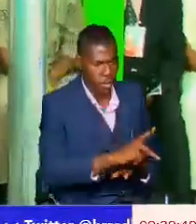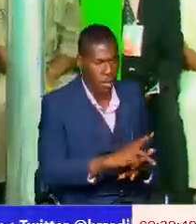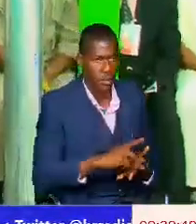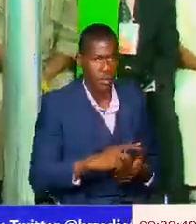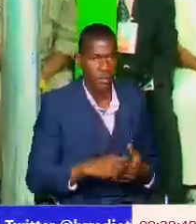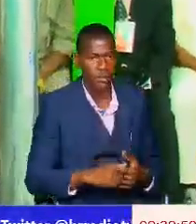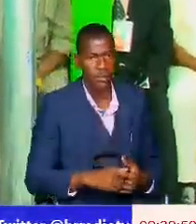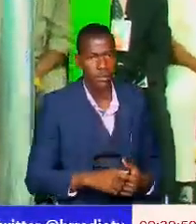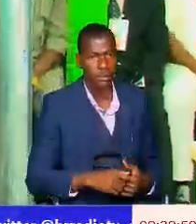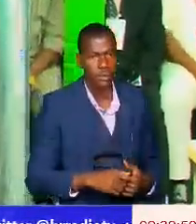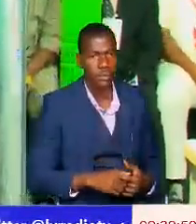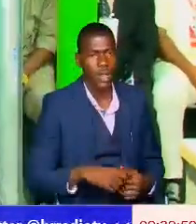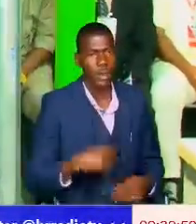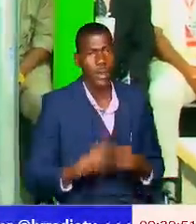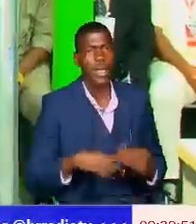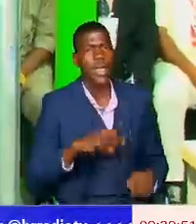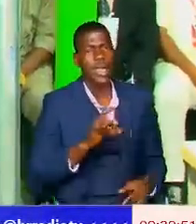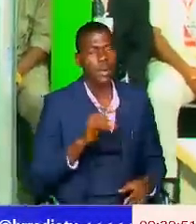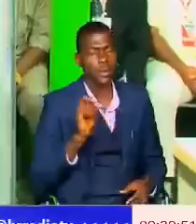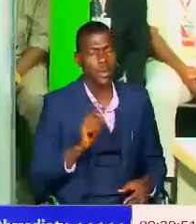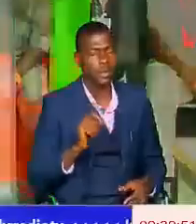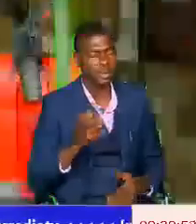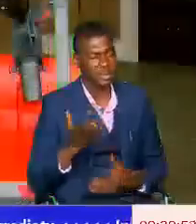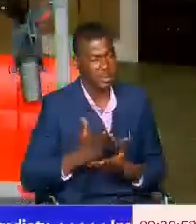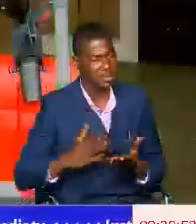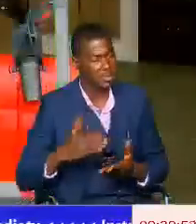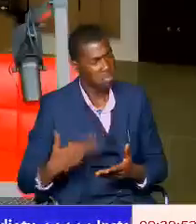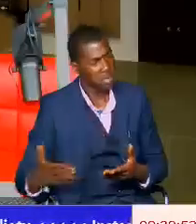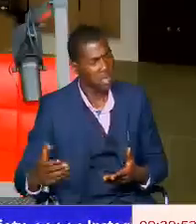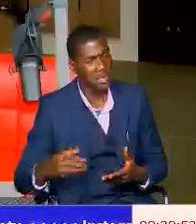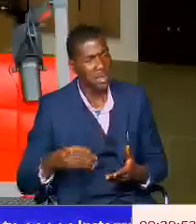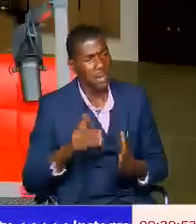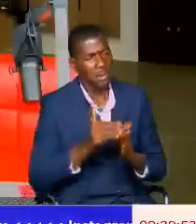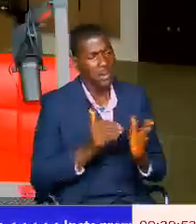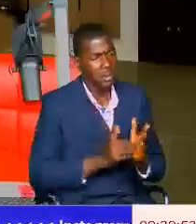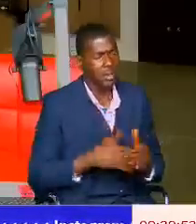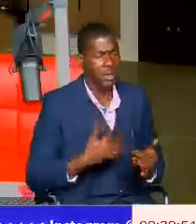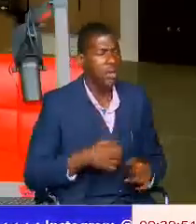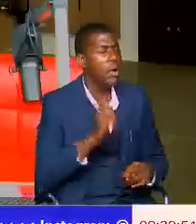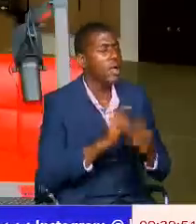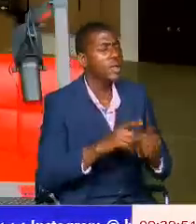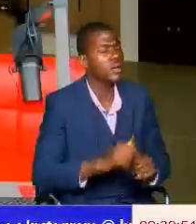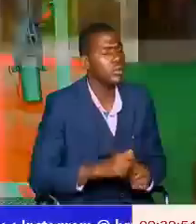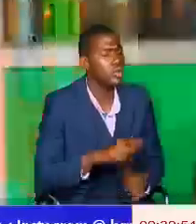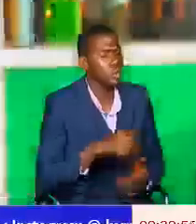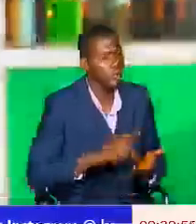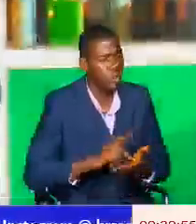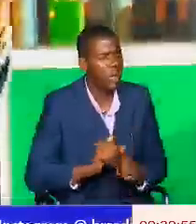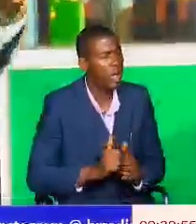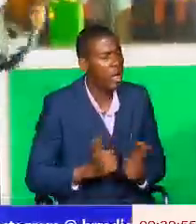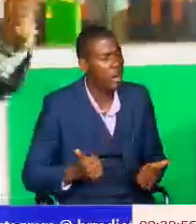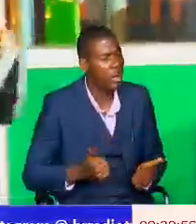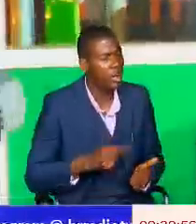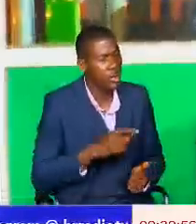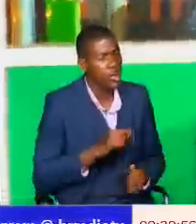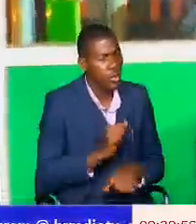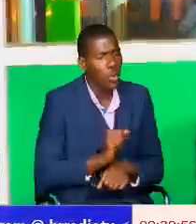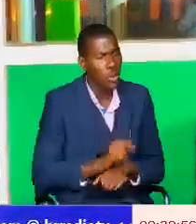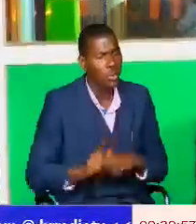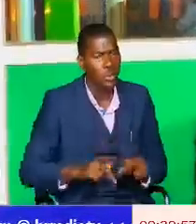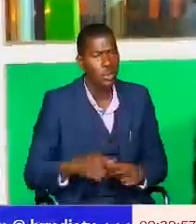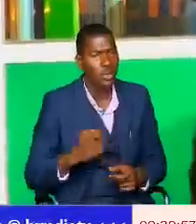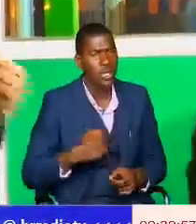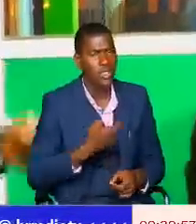point something million. Will be 8 point something million. Yashim, how you want you pay this 8 point something million? Your colleagues don't give us